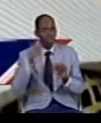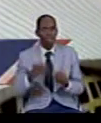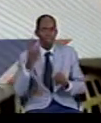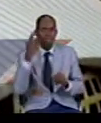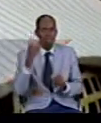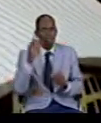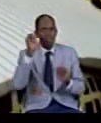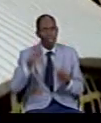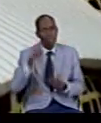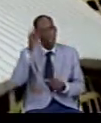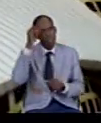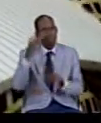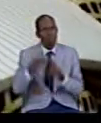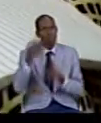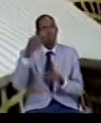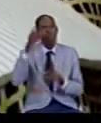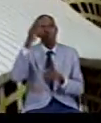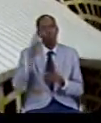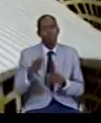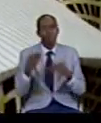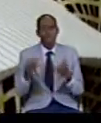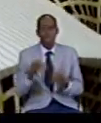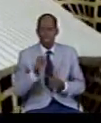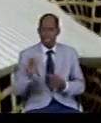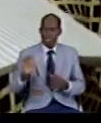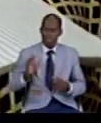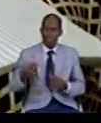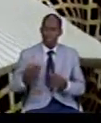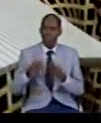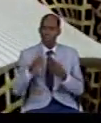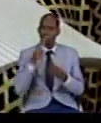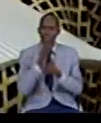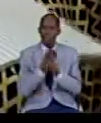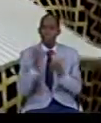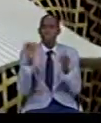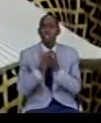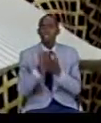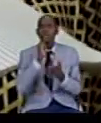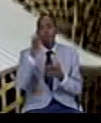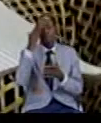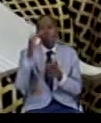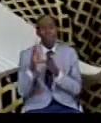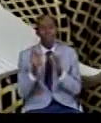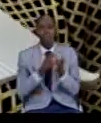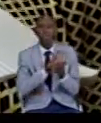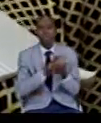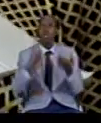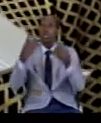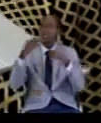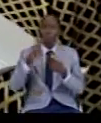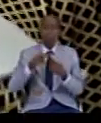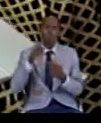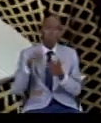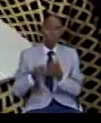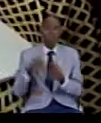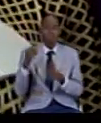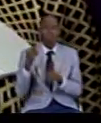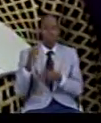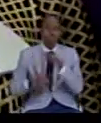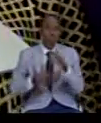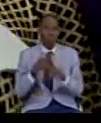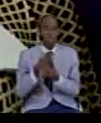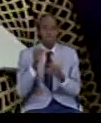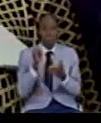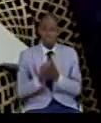God. You have a soul. A soul to be saved. That's why Jesus came into this world. And that soul is the